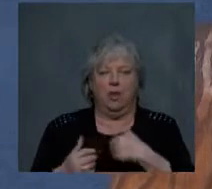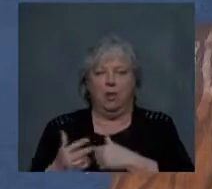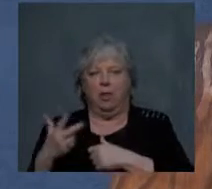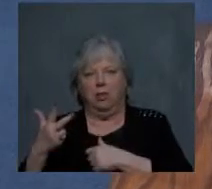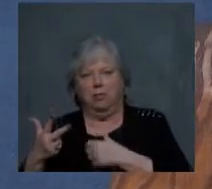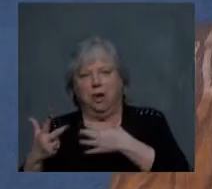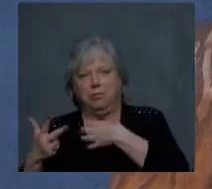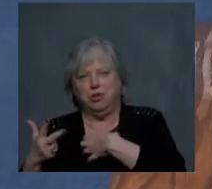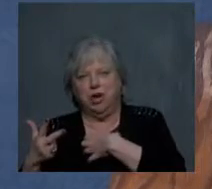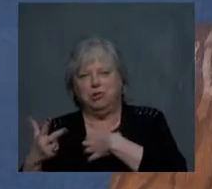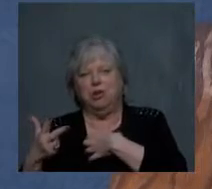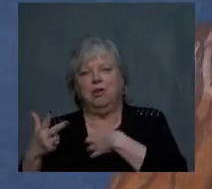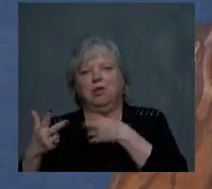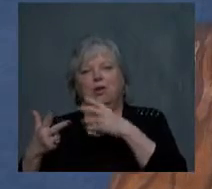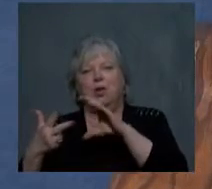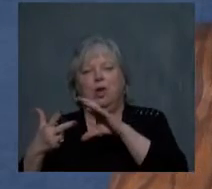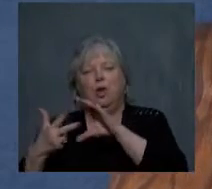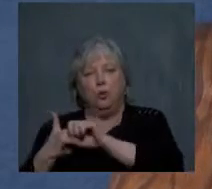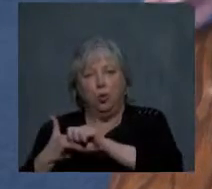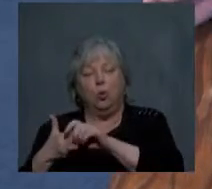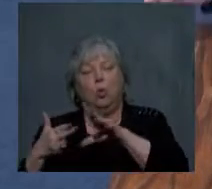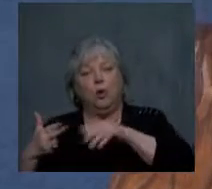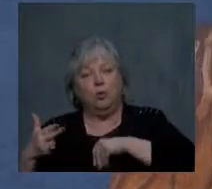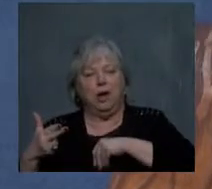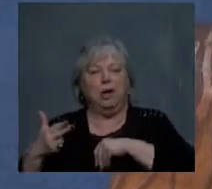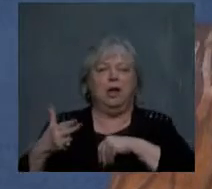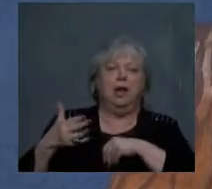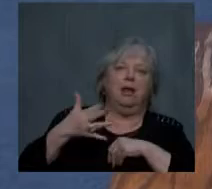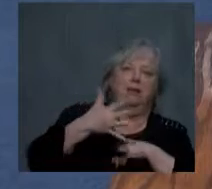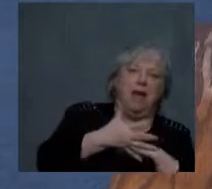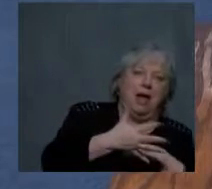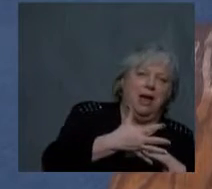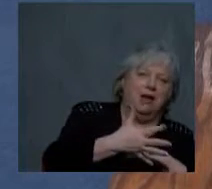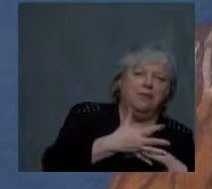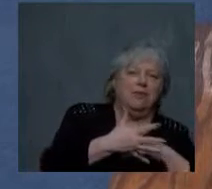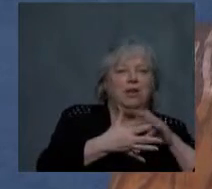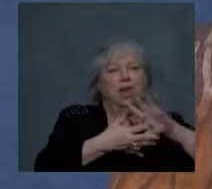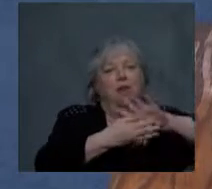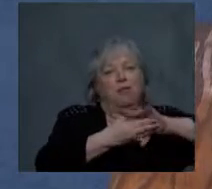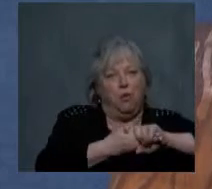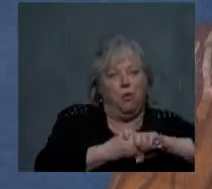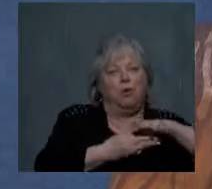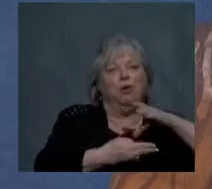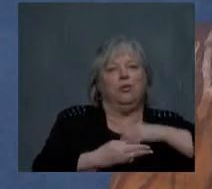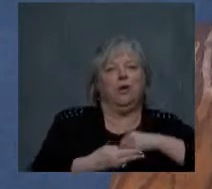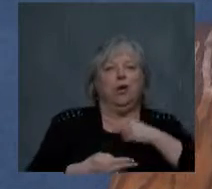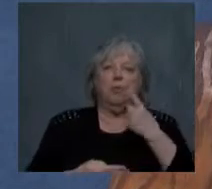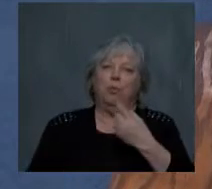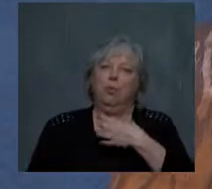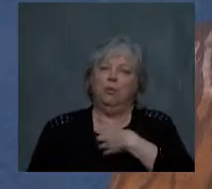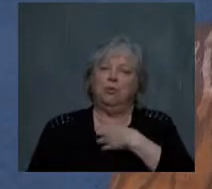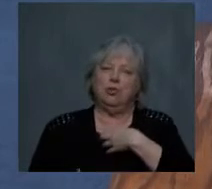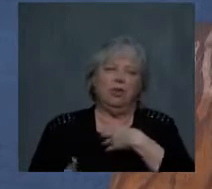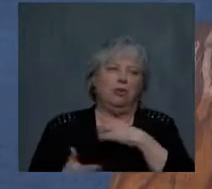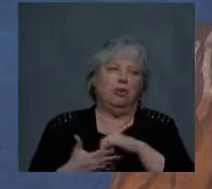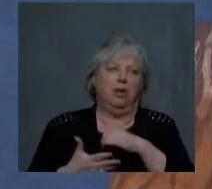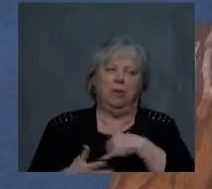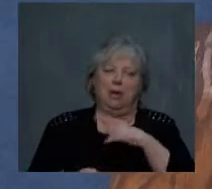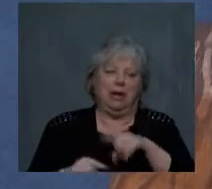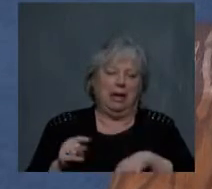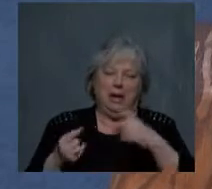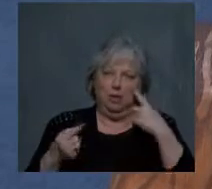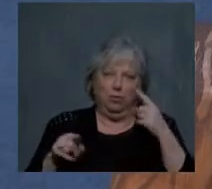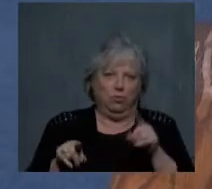3 objections, we agreed to 2. We came to 5 objections, we've now agreed to 4. The one objection that we